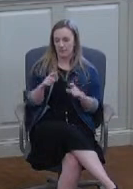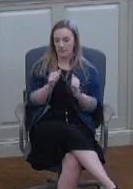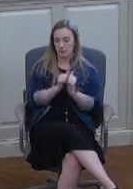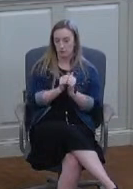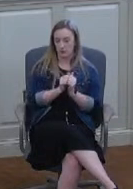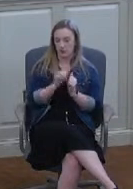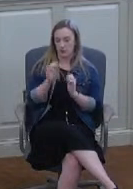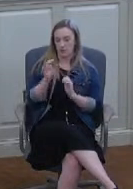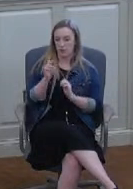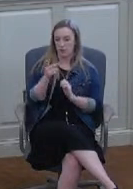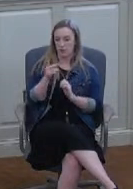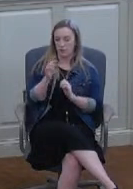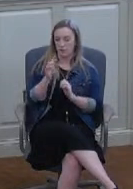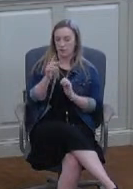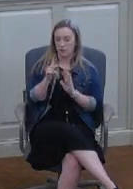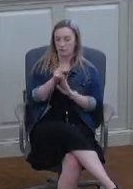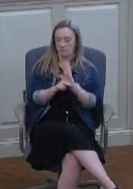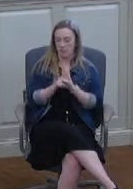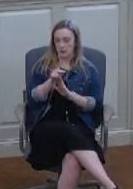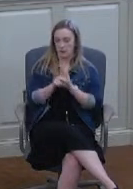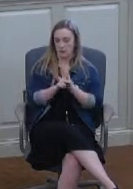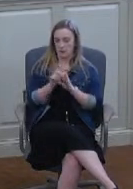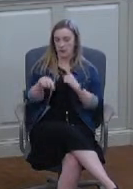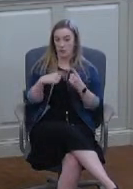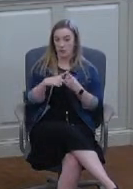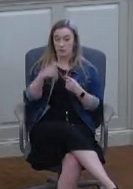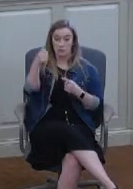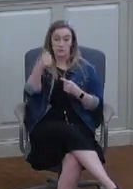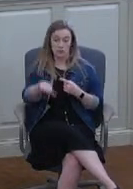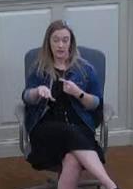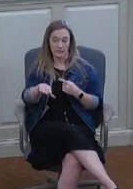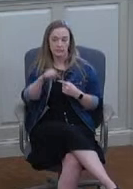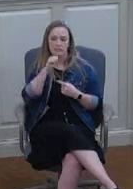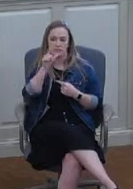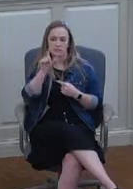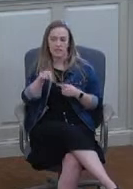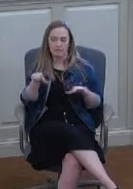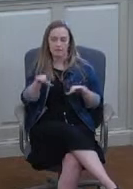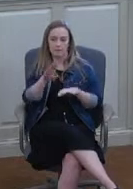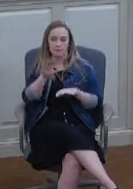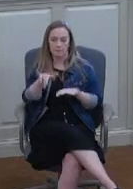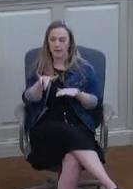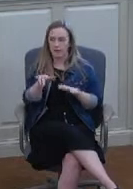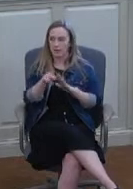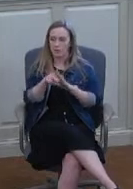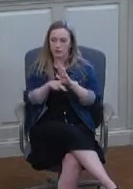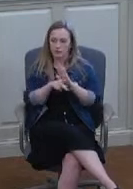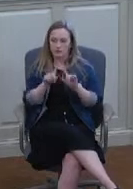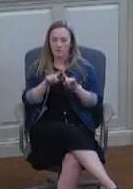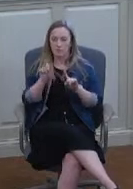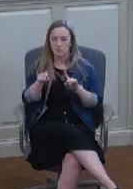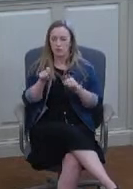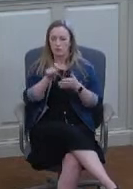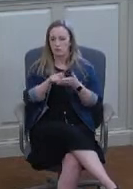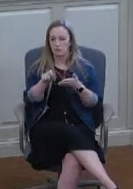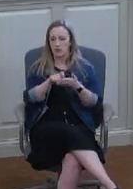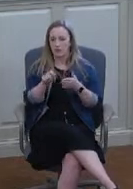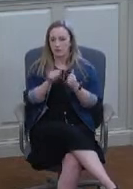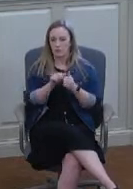rejected by local legislative bodies, that doesn't have to be done by ordinance, but it still should be done in writing with a resolution that's written